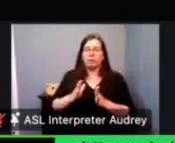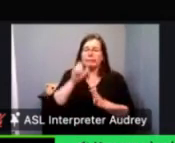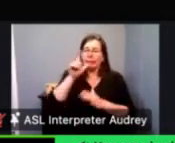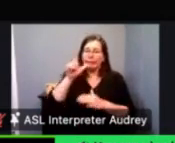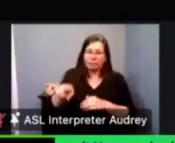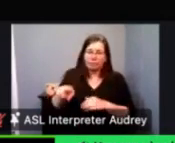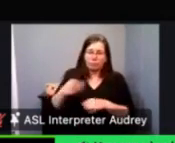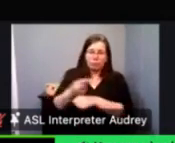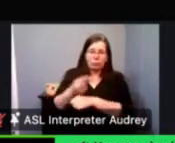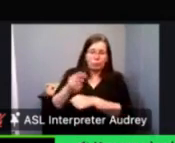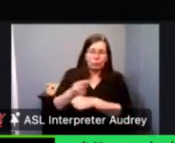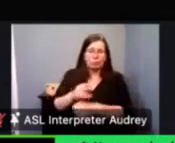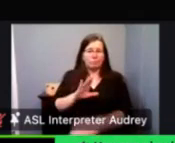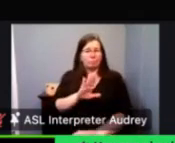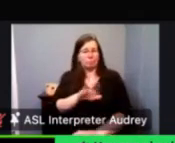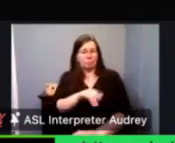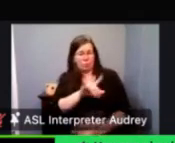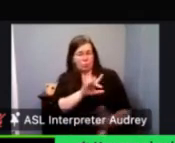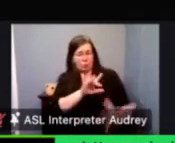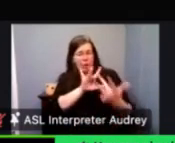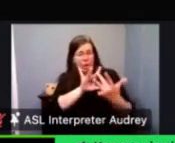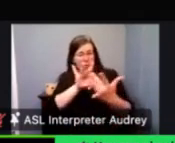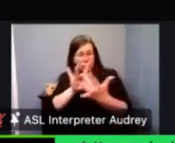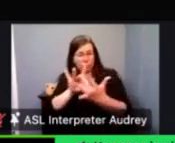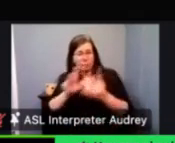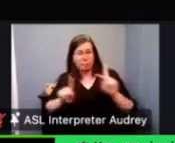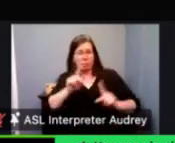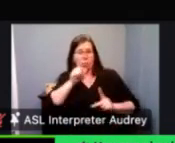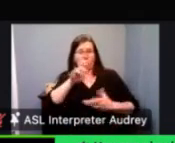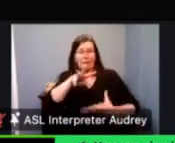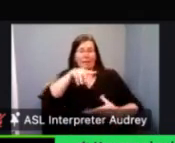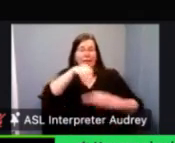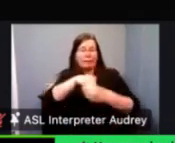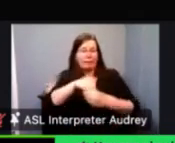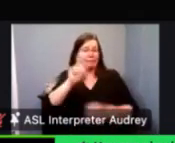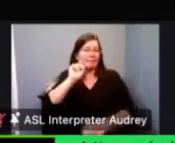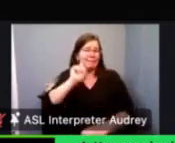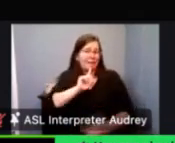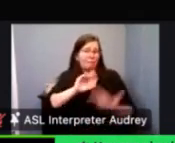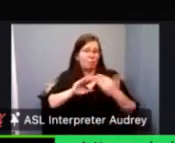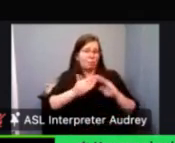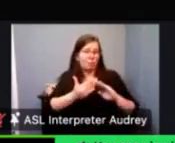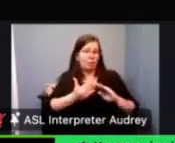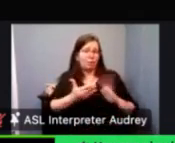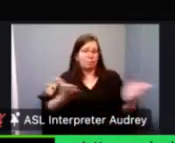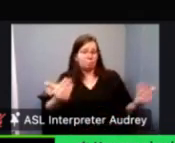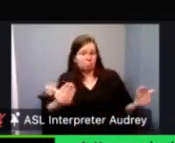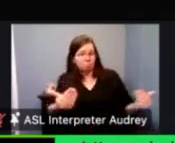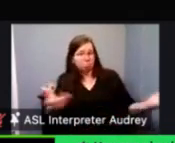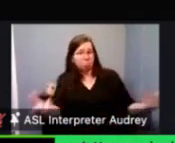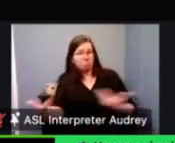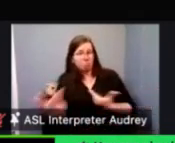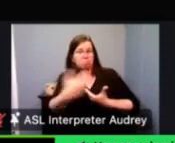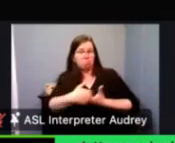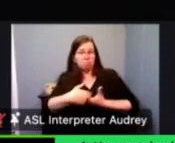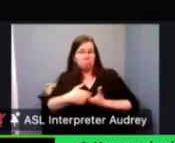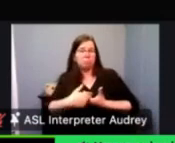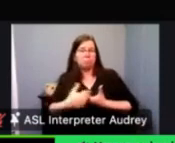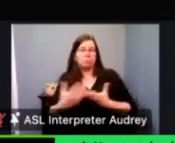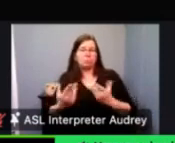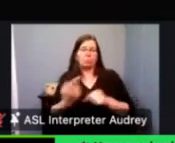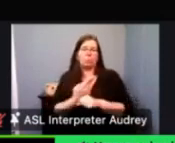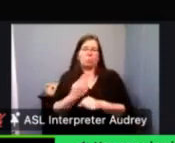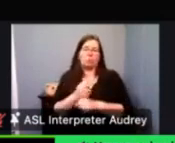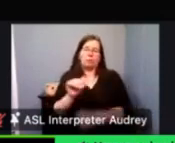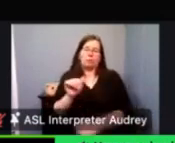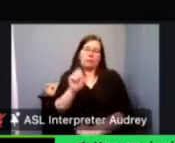used, are you outreaching to people that are part of the deaf community to utilize the ASL